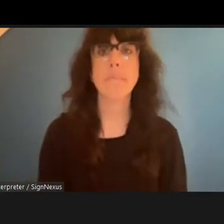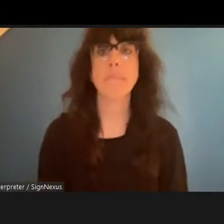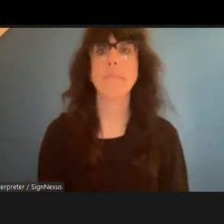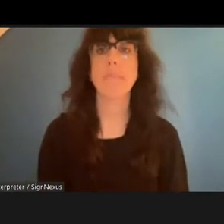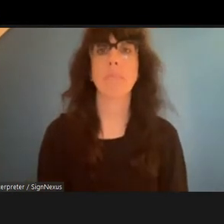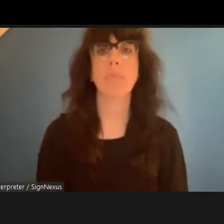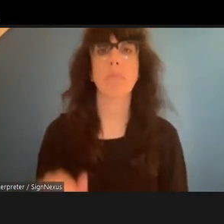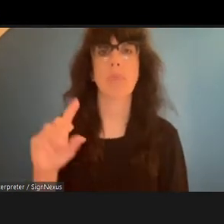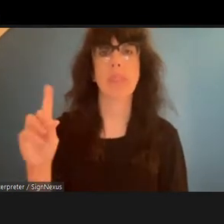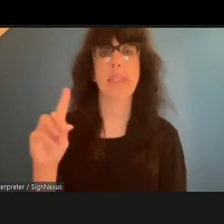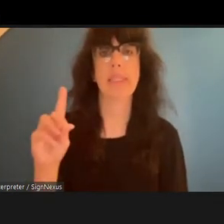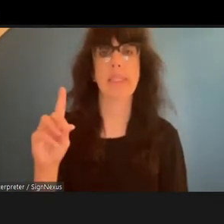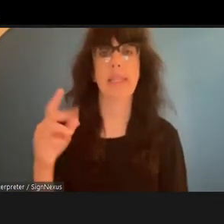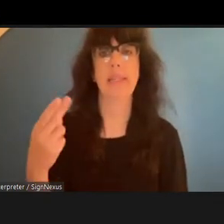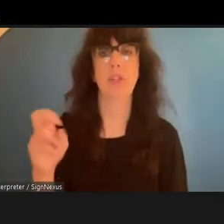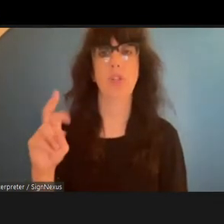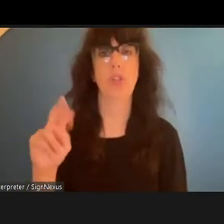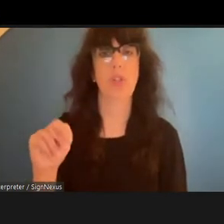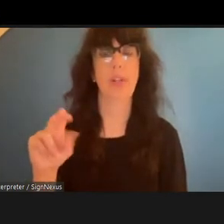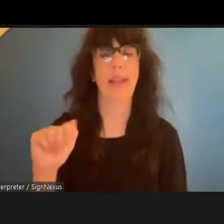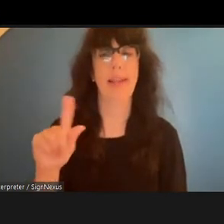daniel hernandez